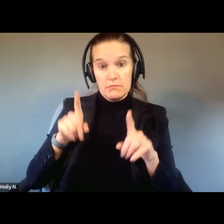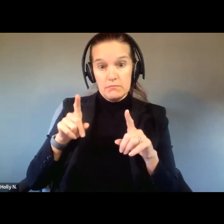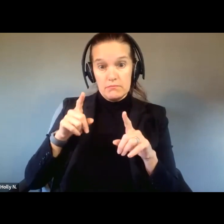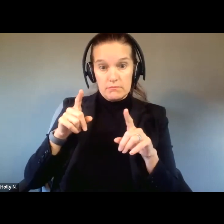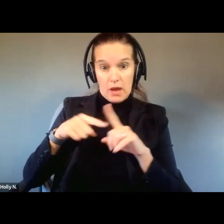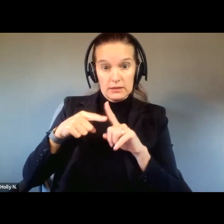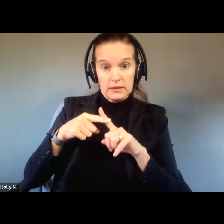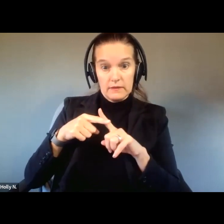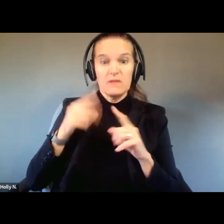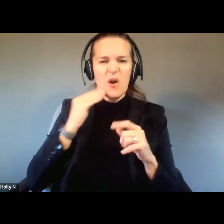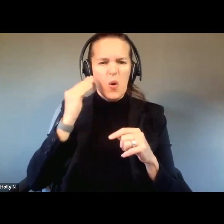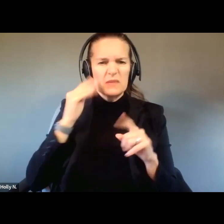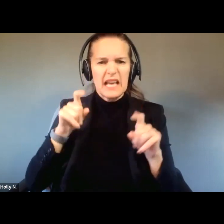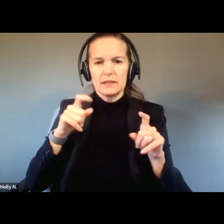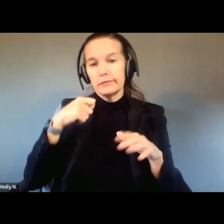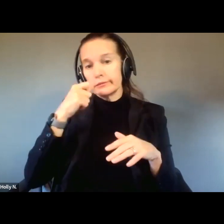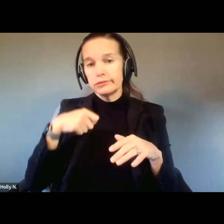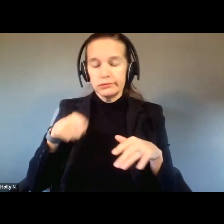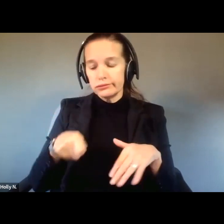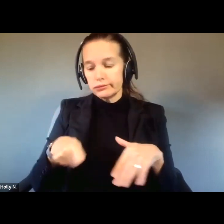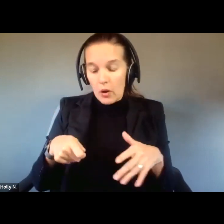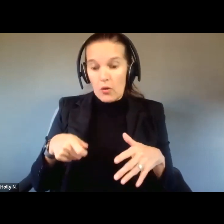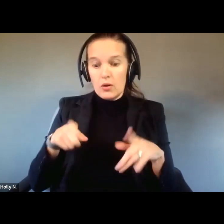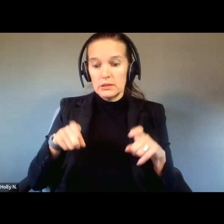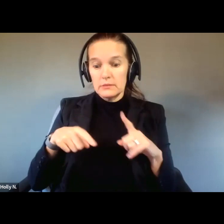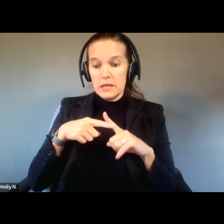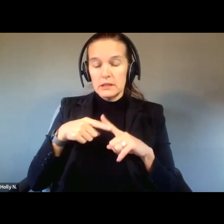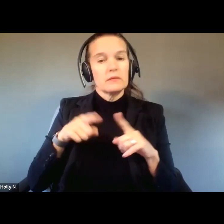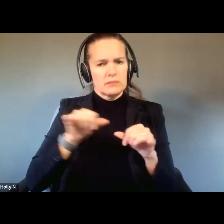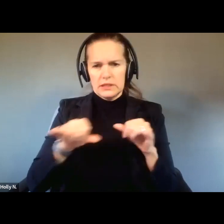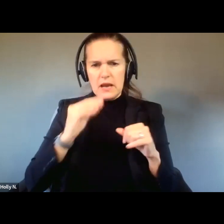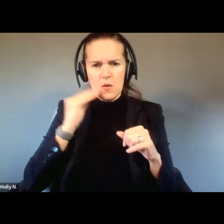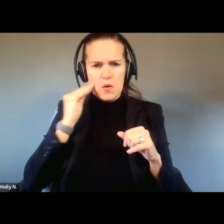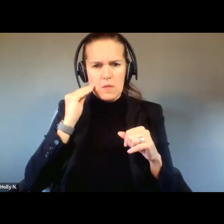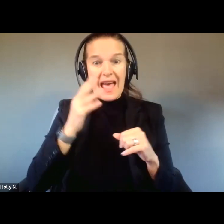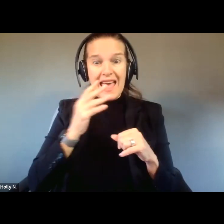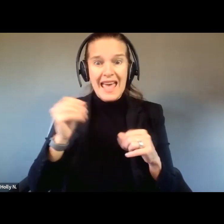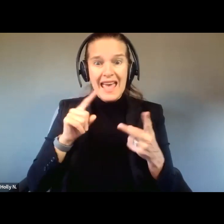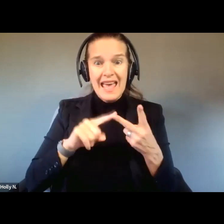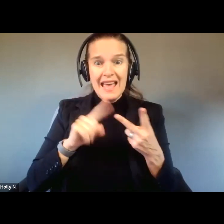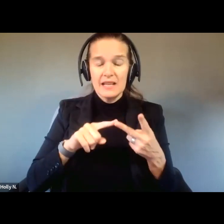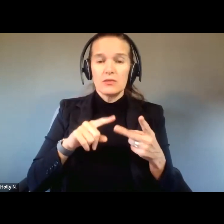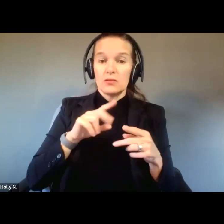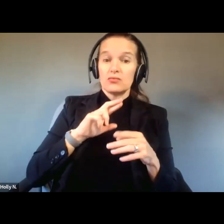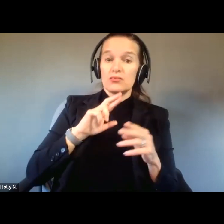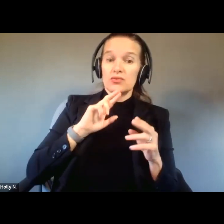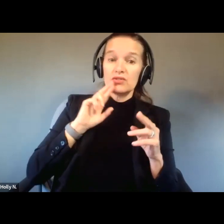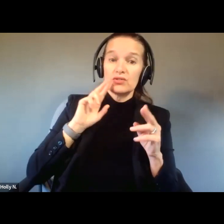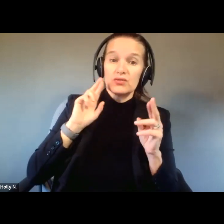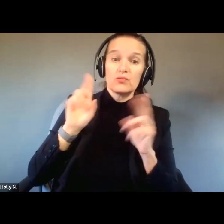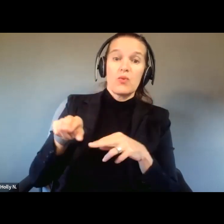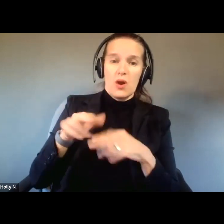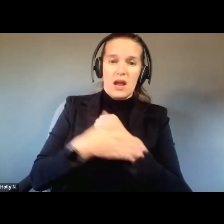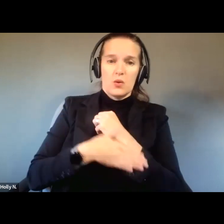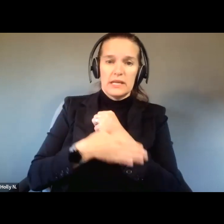test, follow all the precautions, staying at home, but also report the results to the county by going